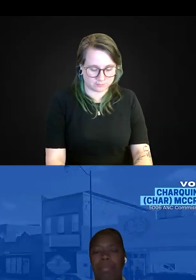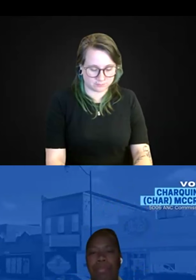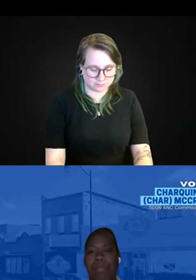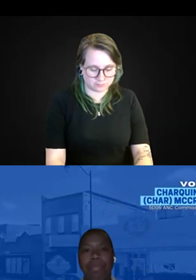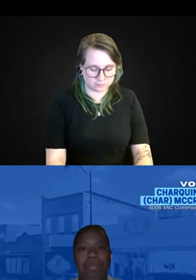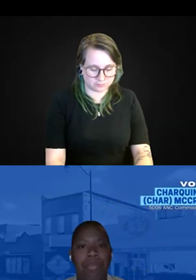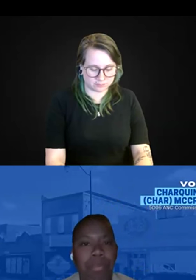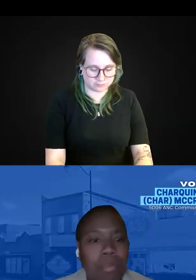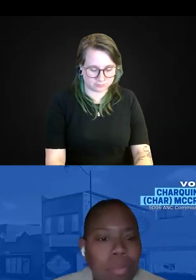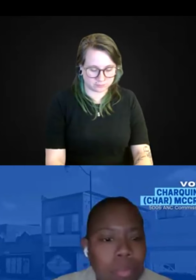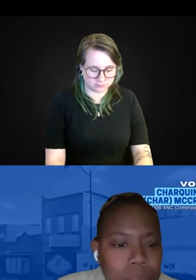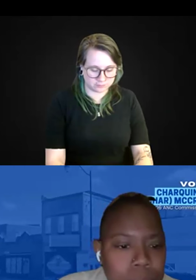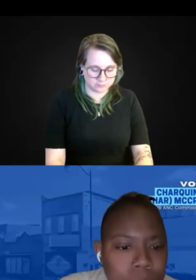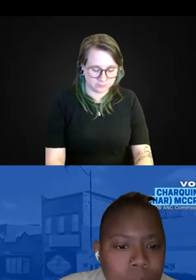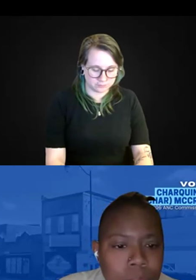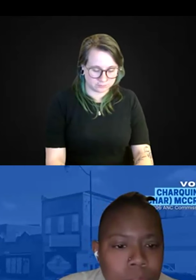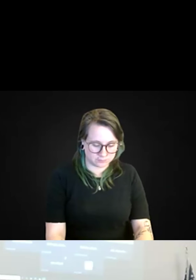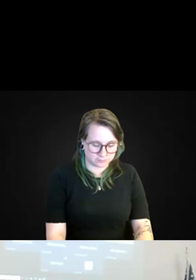presentation.